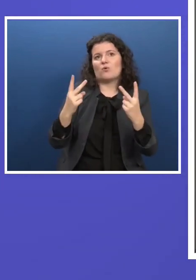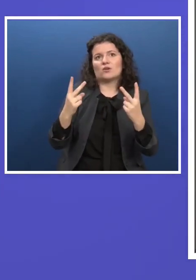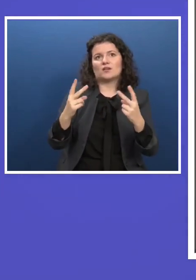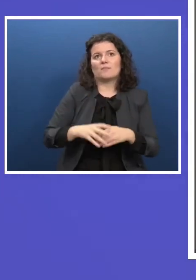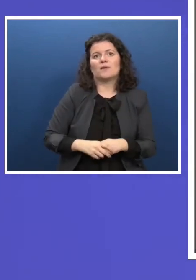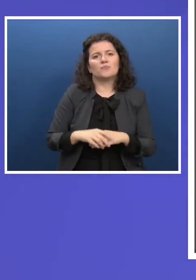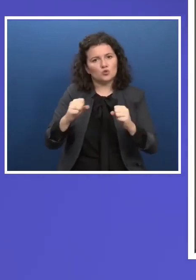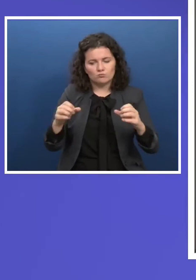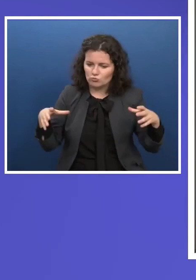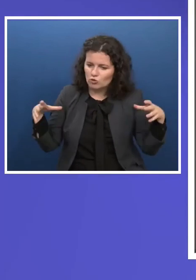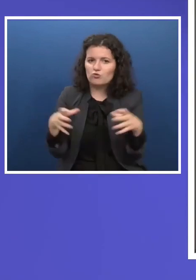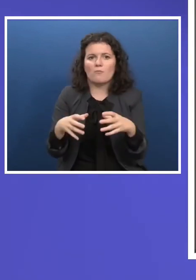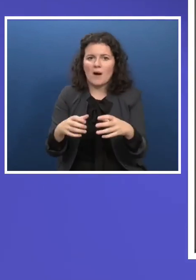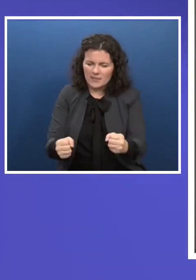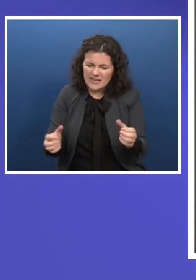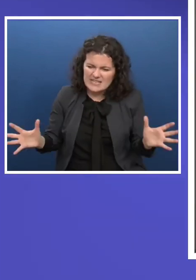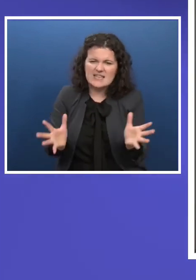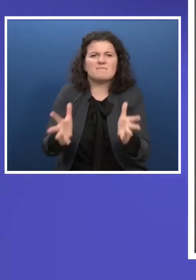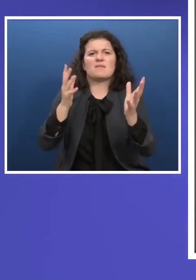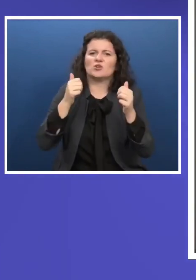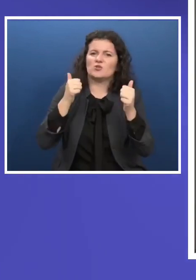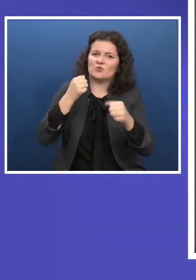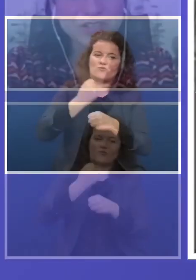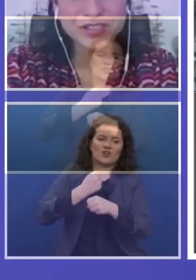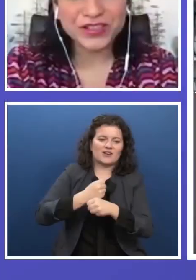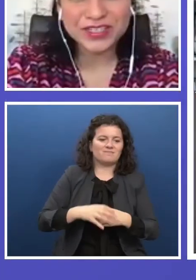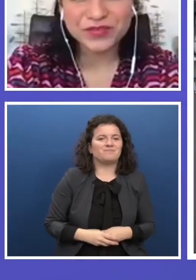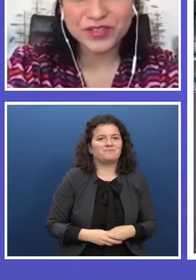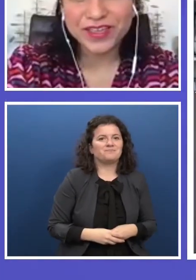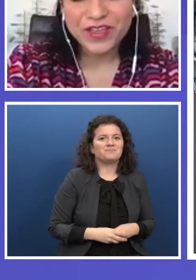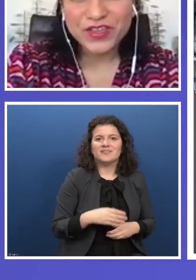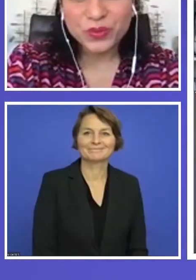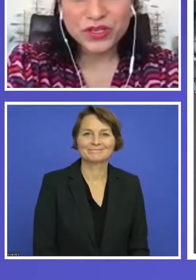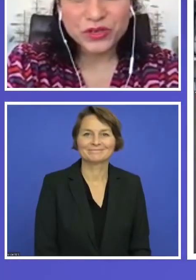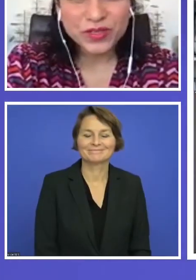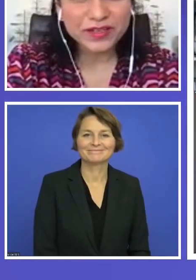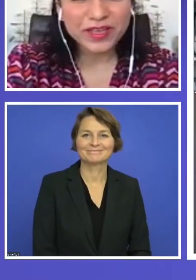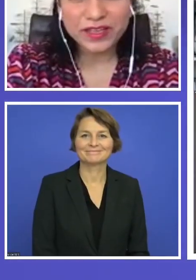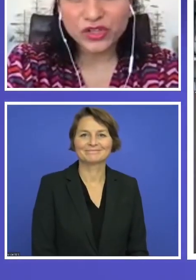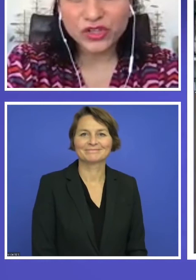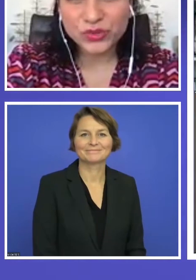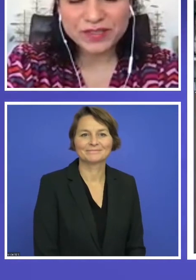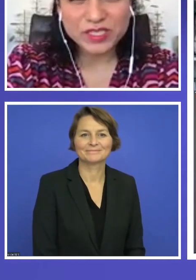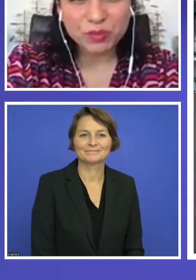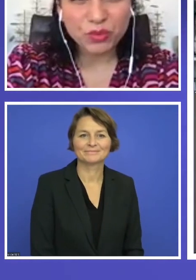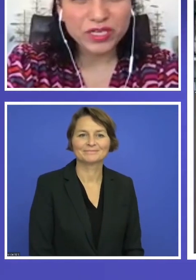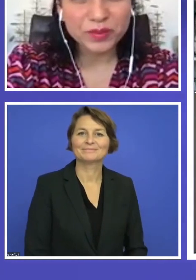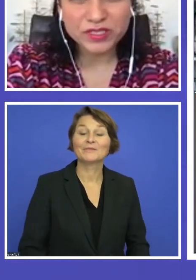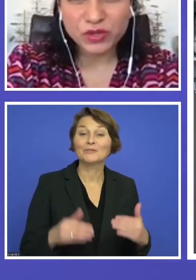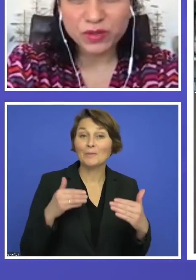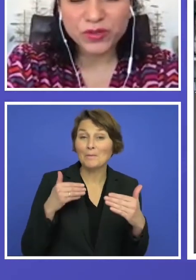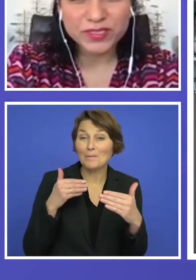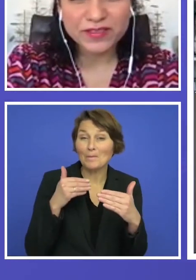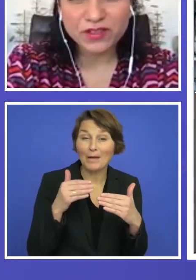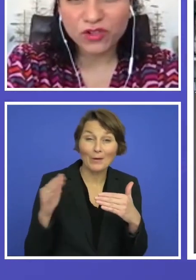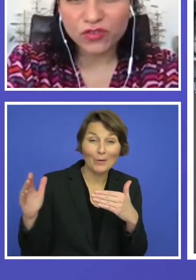good work. Thank you, Pavi, and all of us collectively. So we're nearly at closing at this point, but